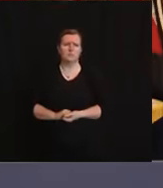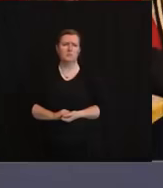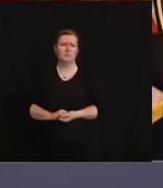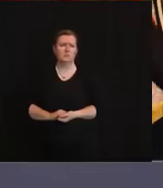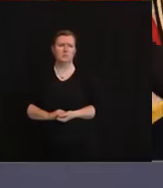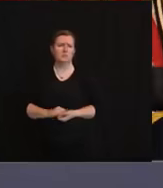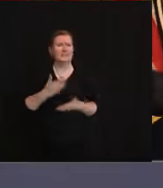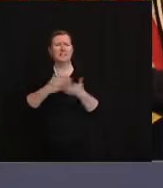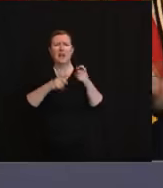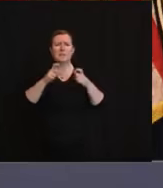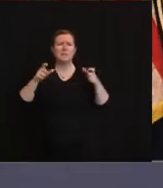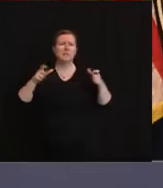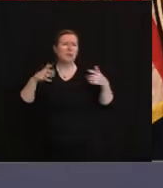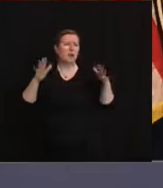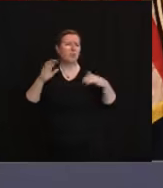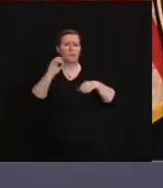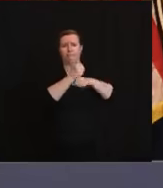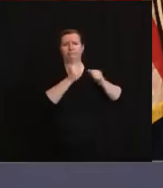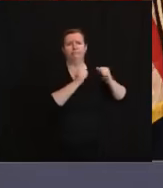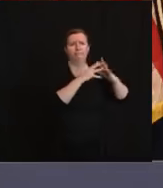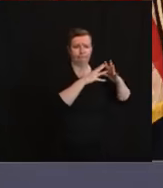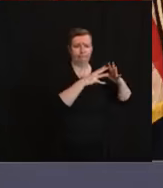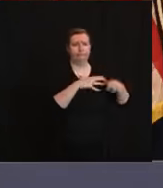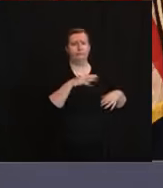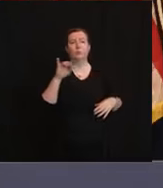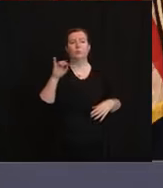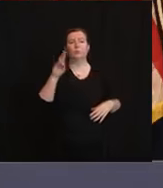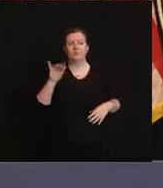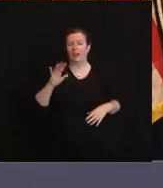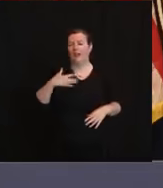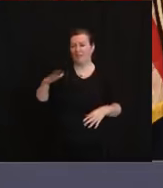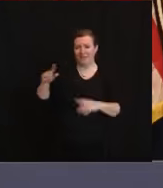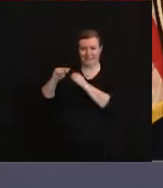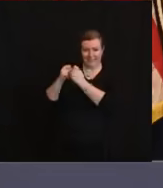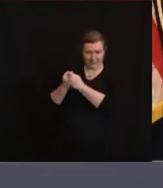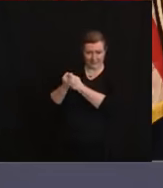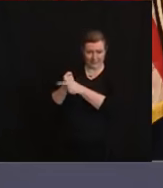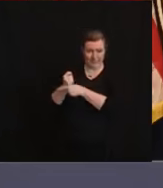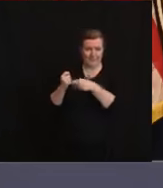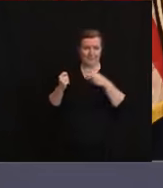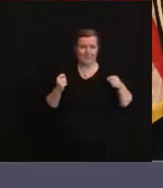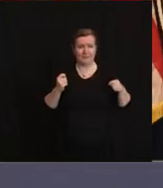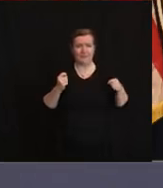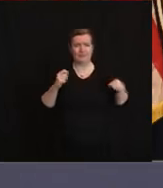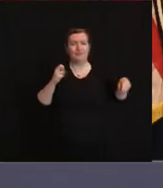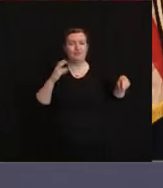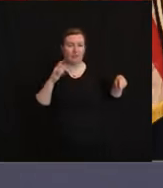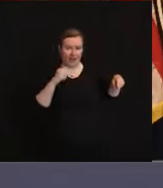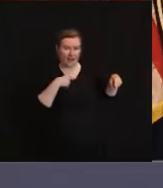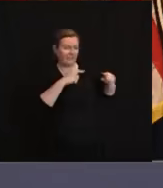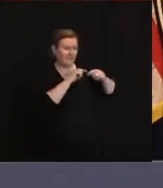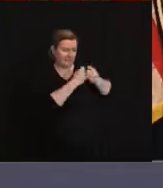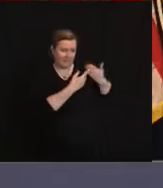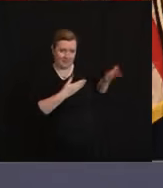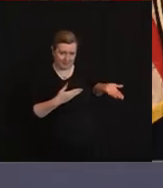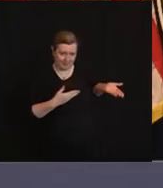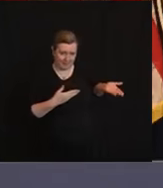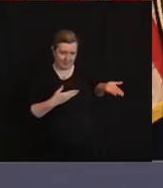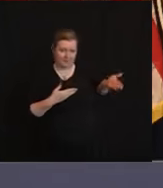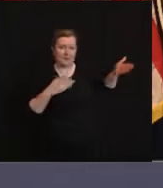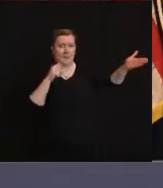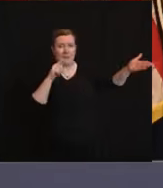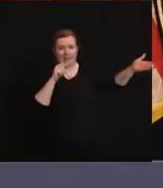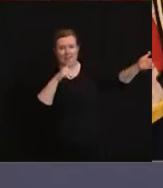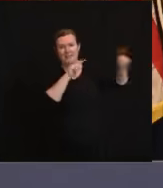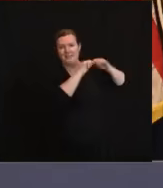has a standing army. Sheila has a standing army. Pat has a standing army. Choose New Jersey, in its own respect,